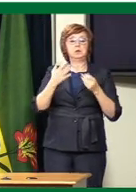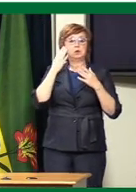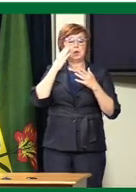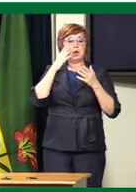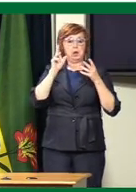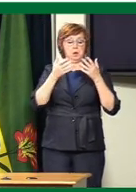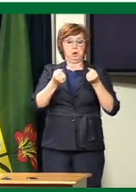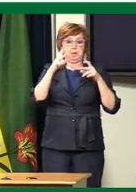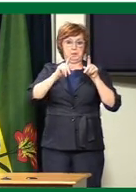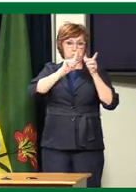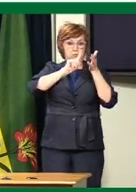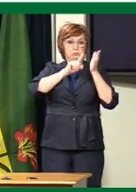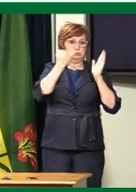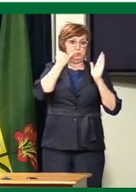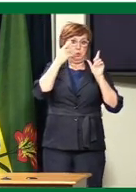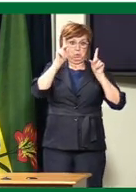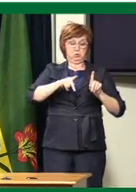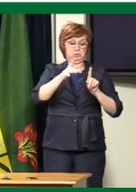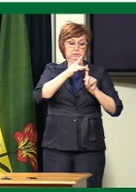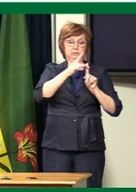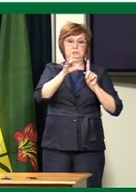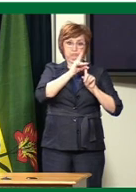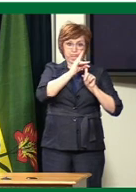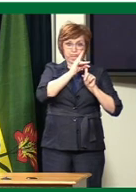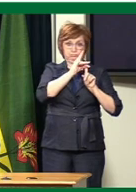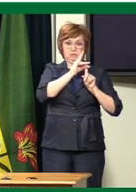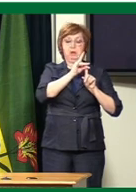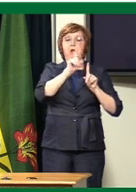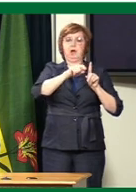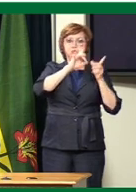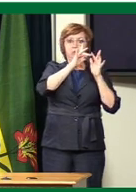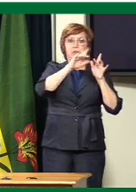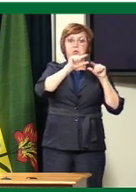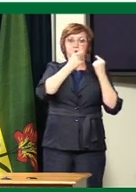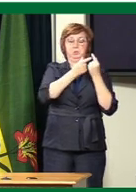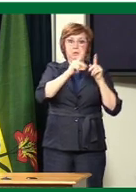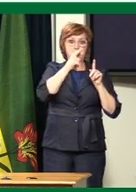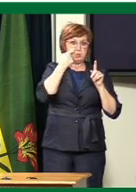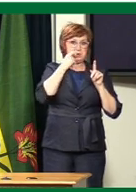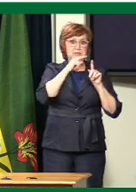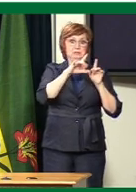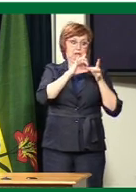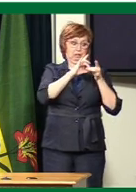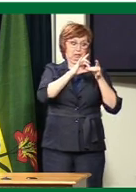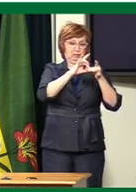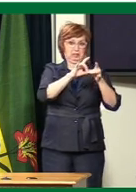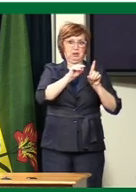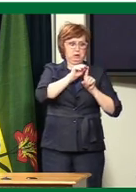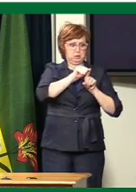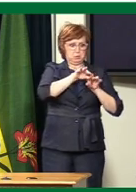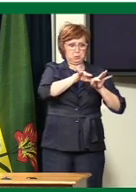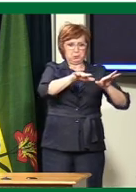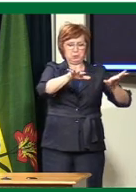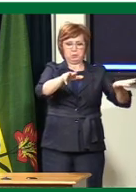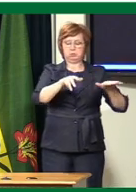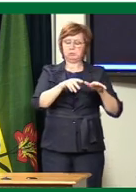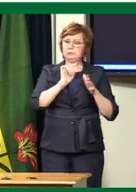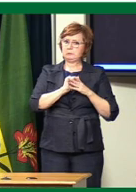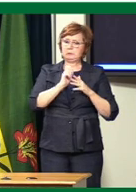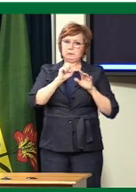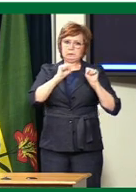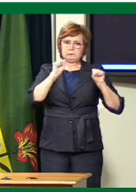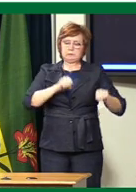is certainly under strain, and there are some key drivers of contact tracing that we all know. It's not just the number of new cases each and every day in the province, but it's